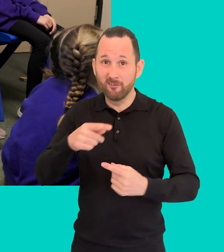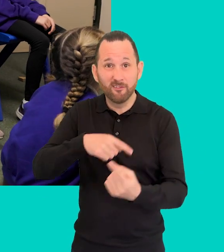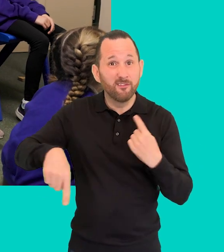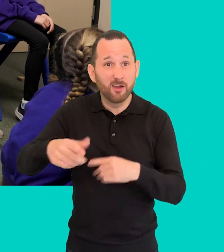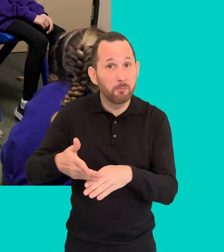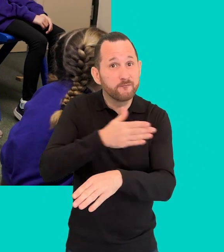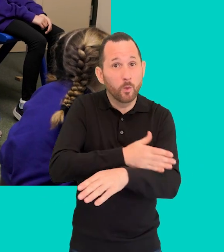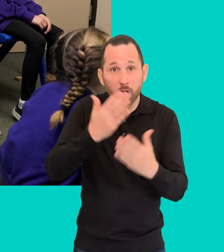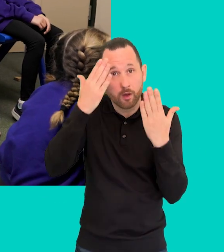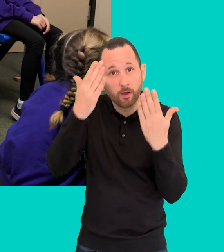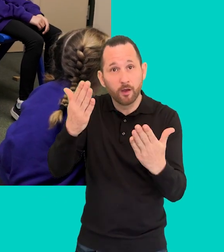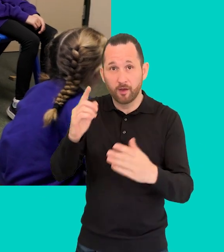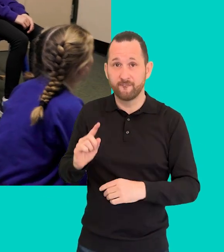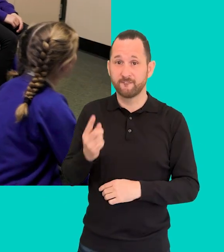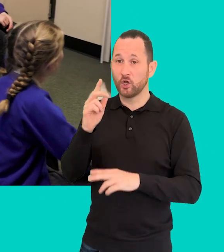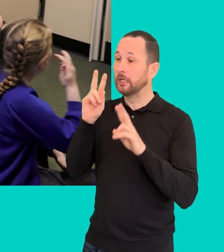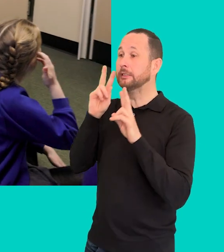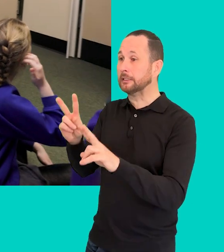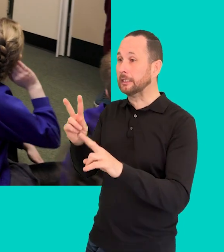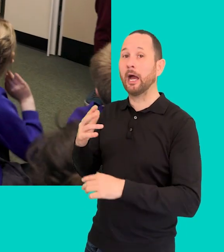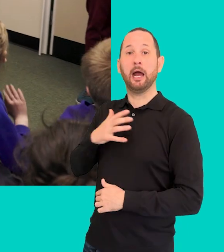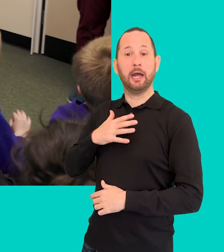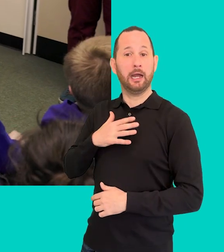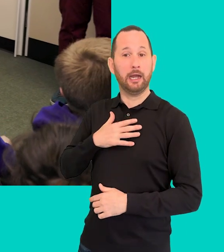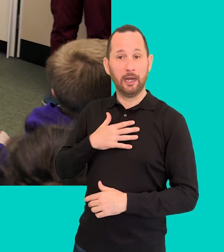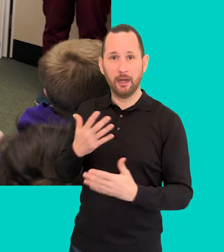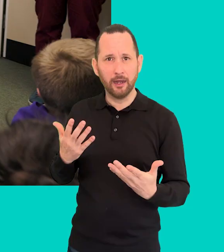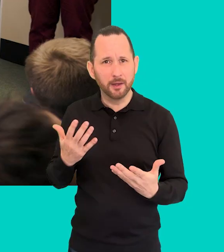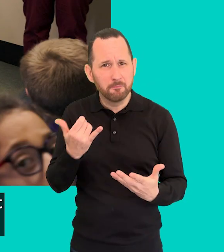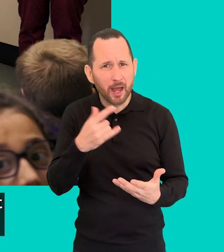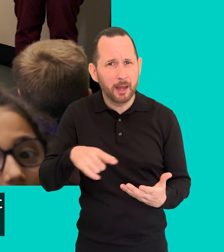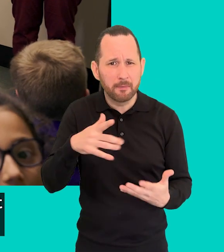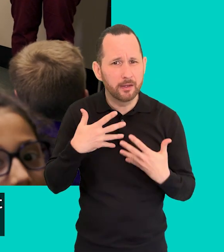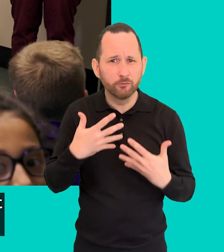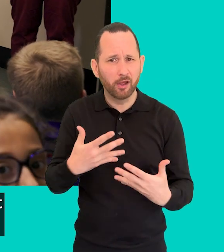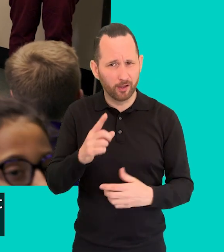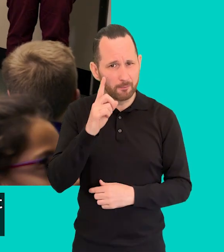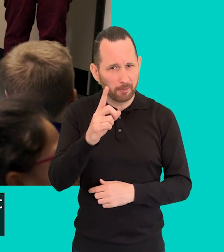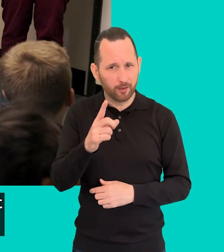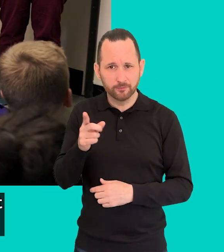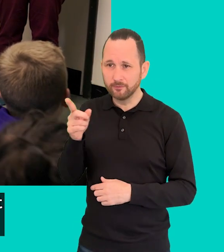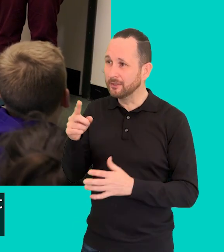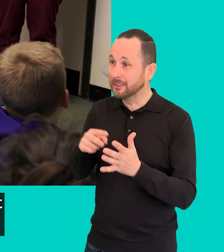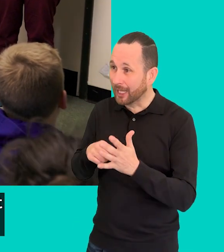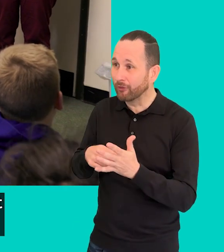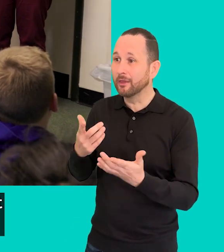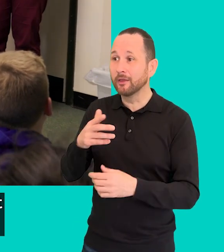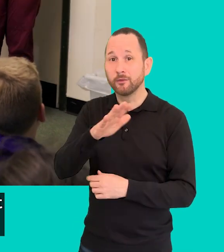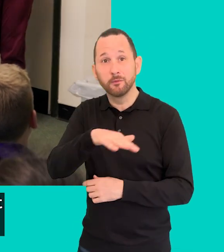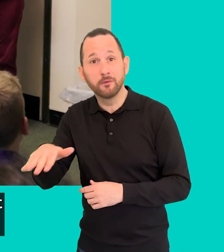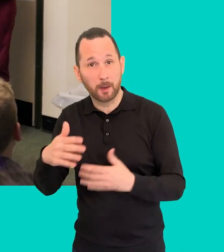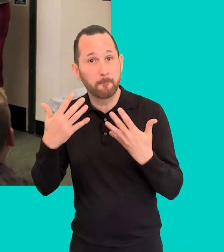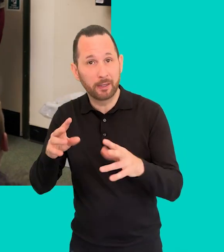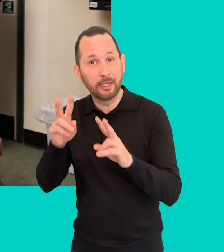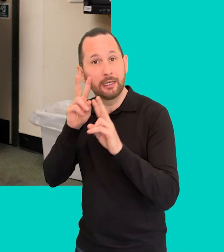room, including me, has seen this. That might not sound surprising, but Terry later explained why it was that some of the pupils had